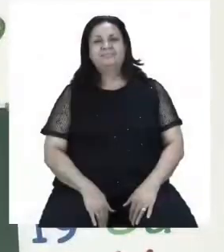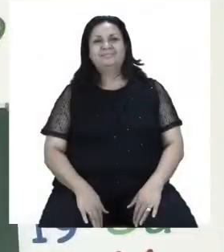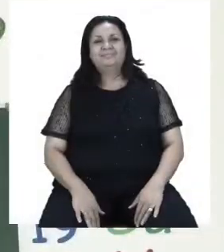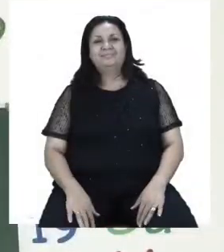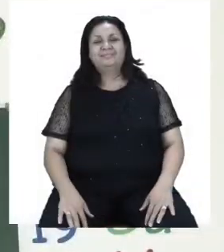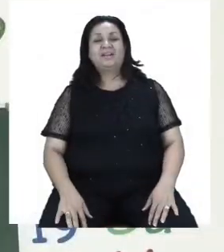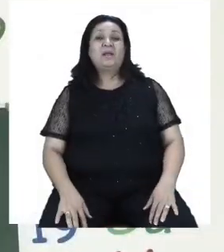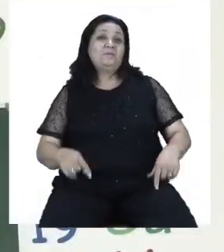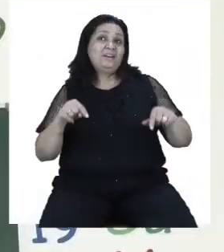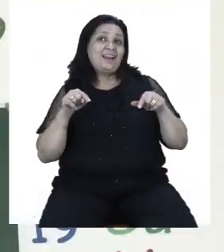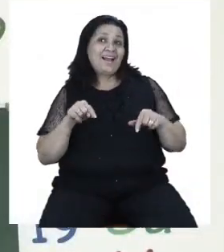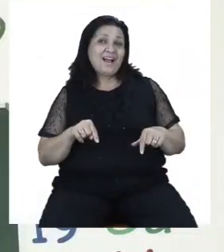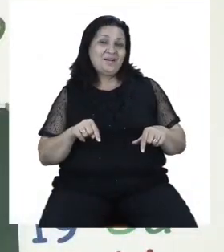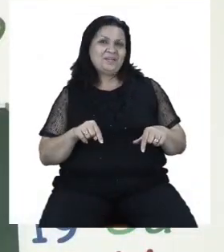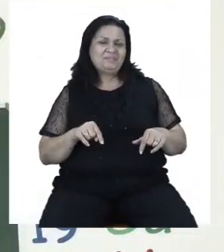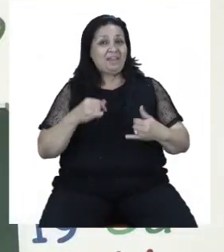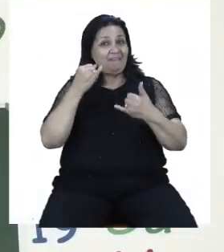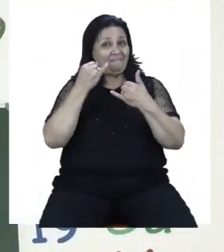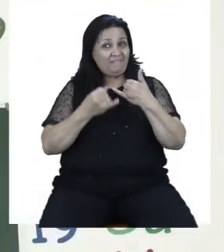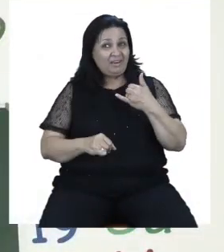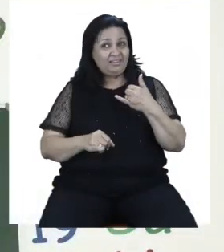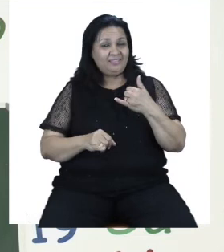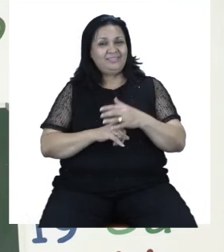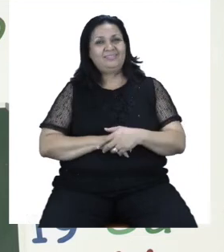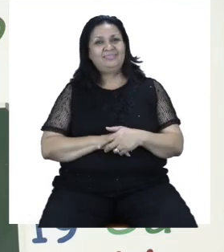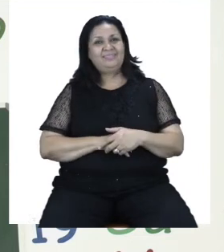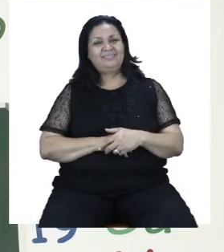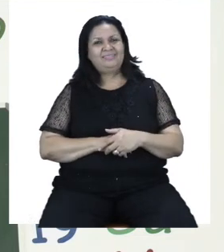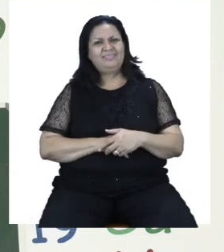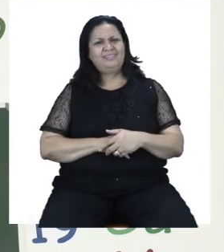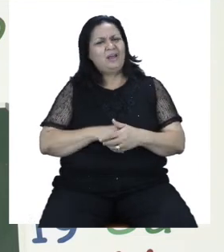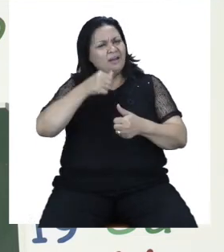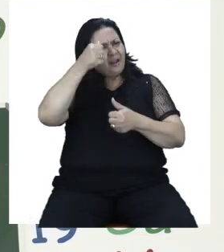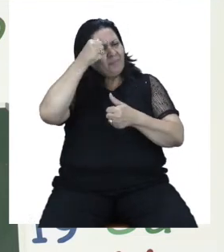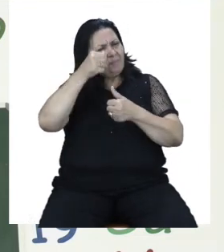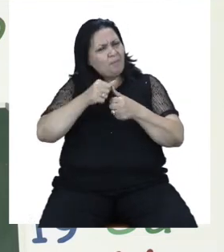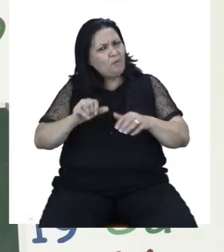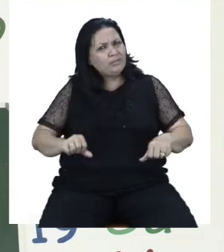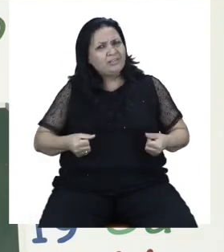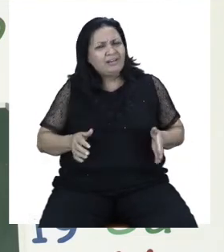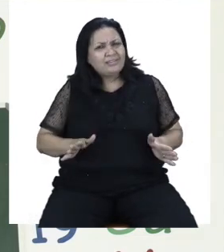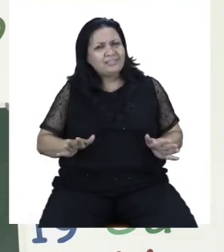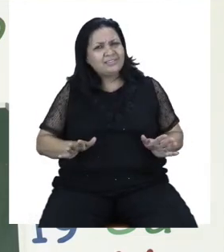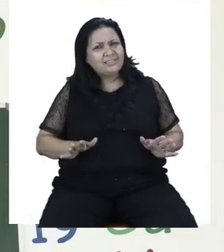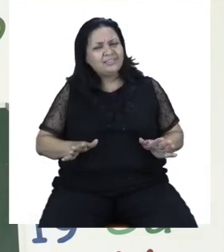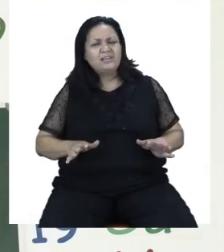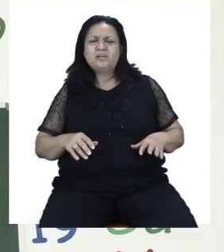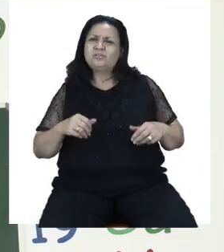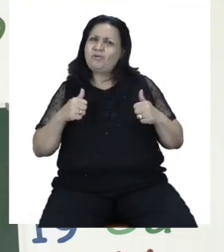We have now come to the end of our lesson. And remember, boys and girls, it's okay for you